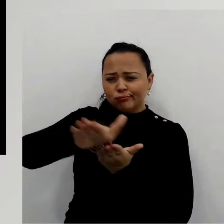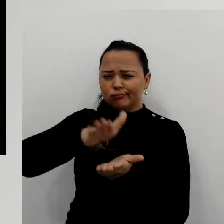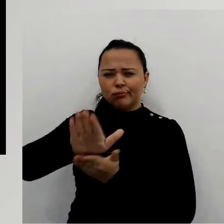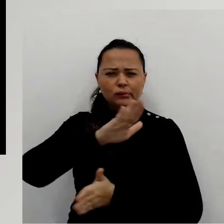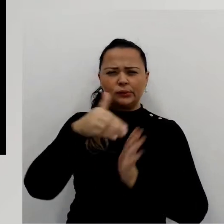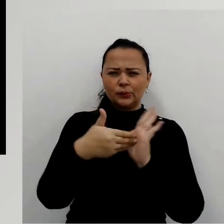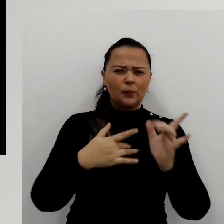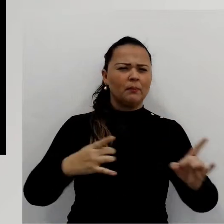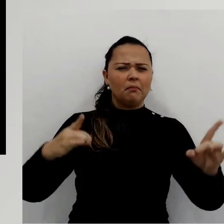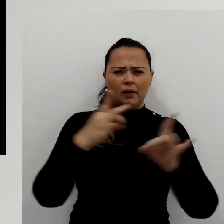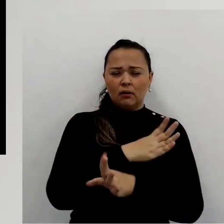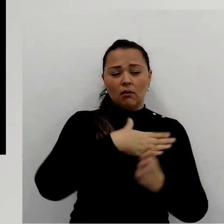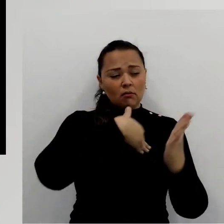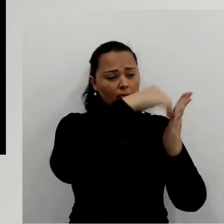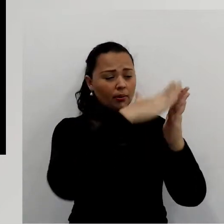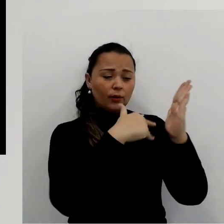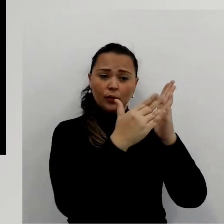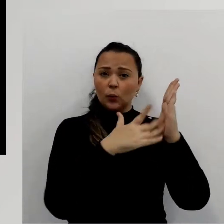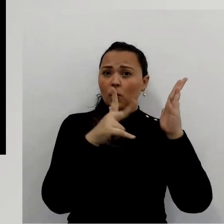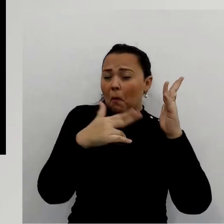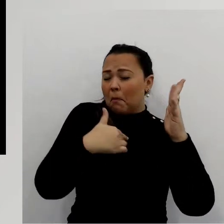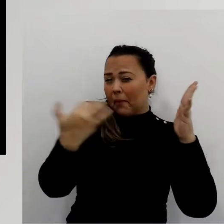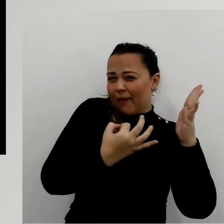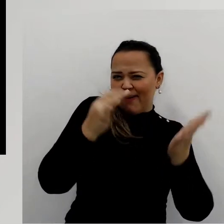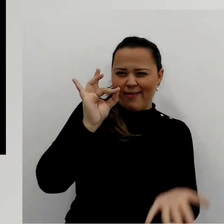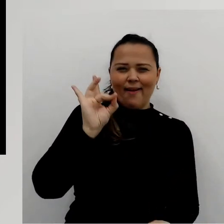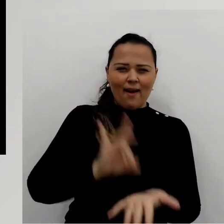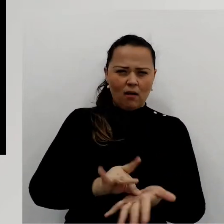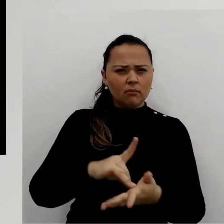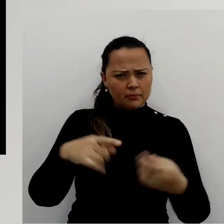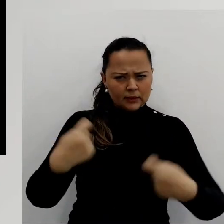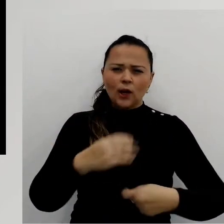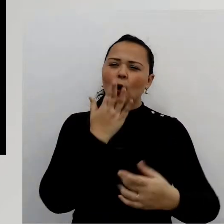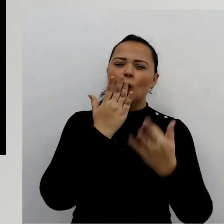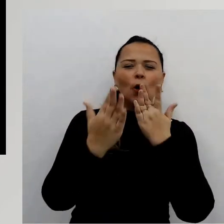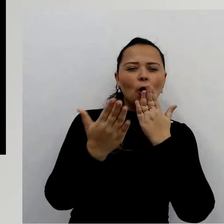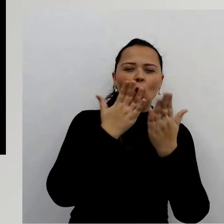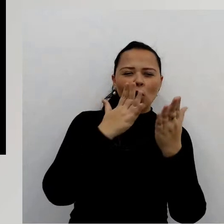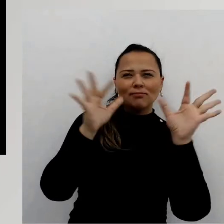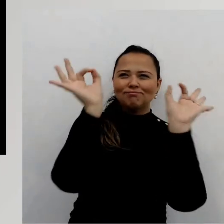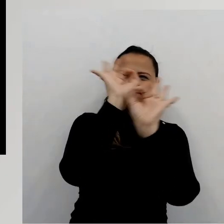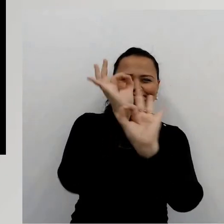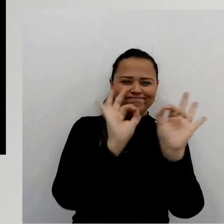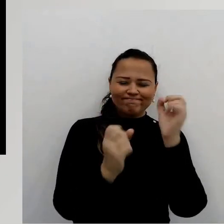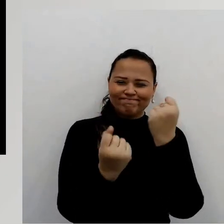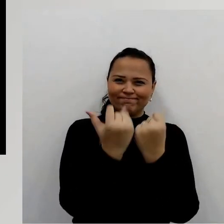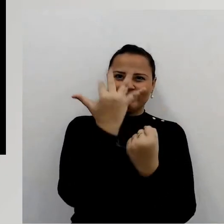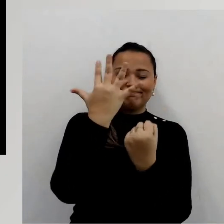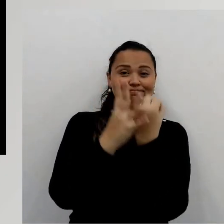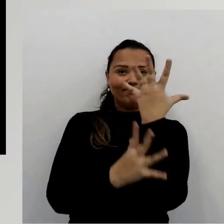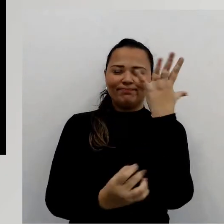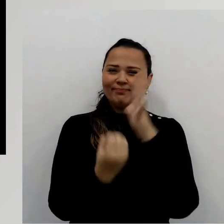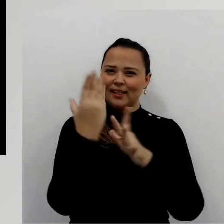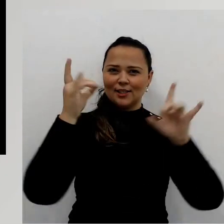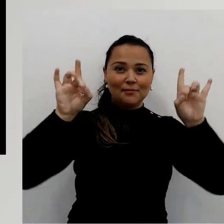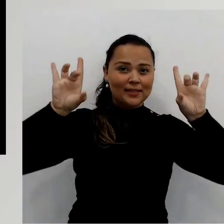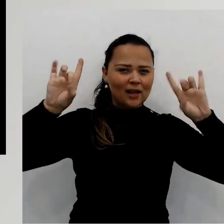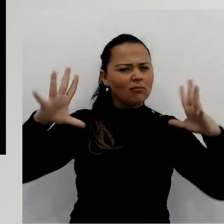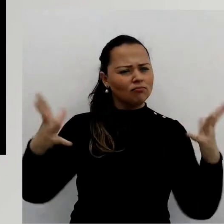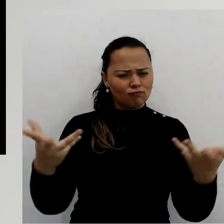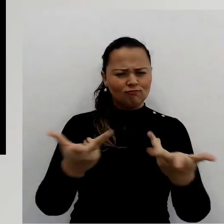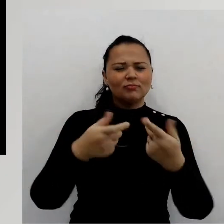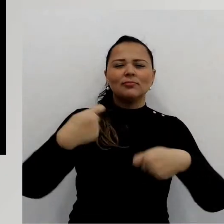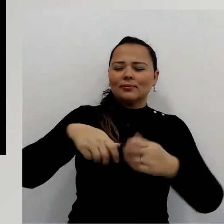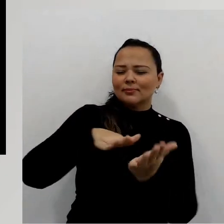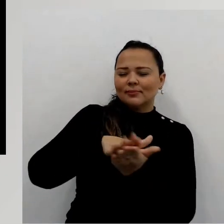coatings. Digital printing must handle special effects. Digital printing must be faster than it is today. It must be